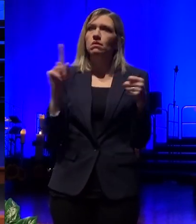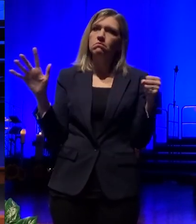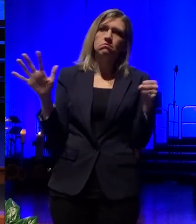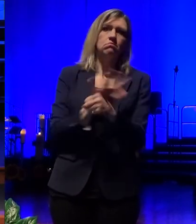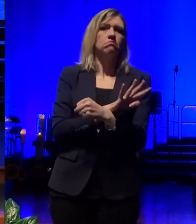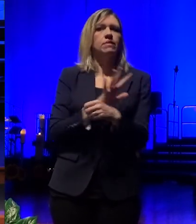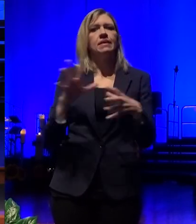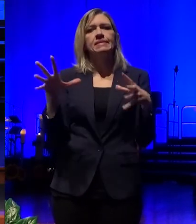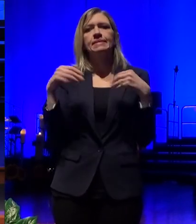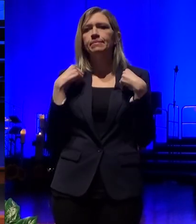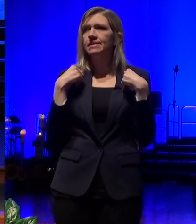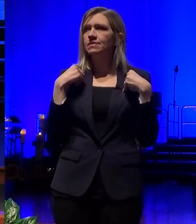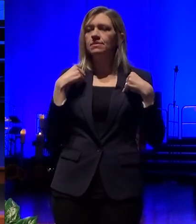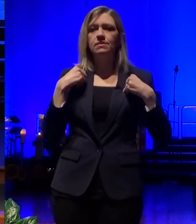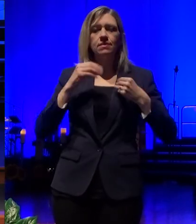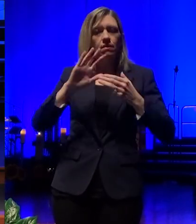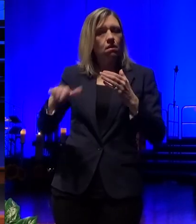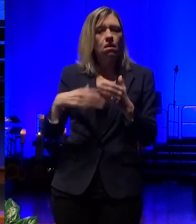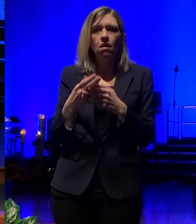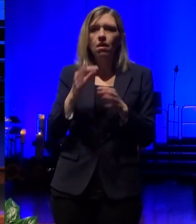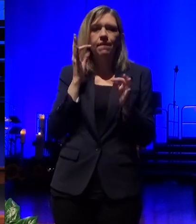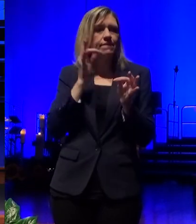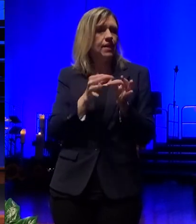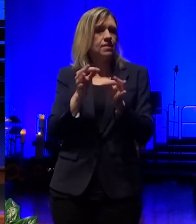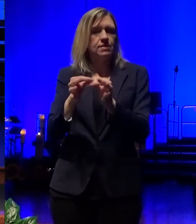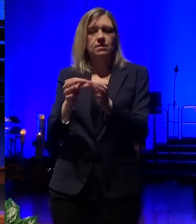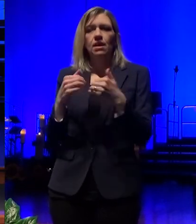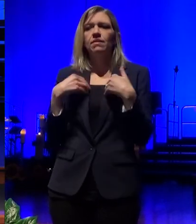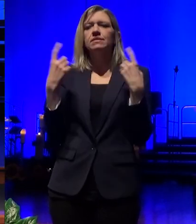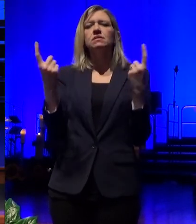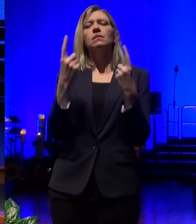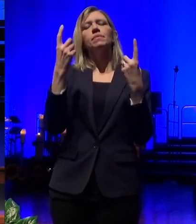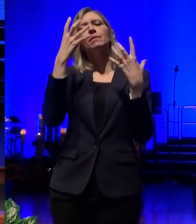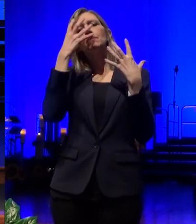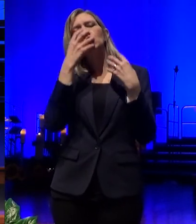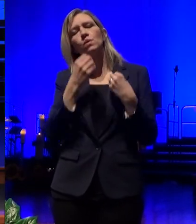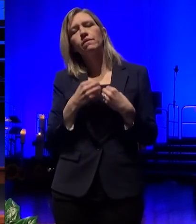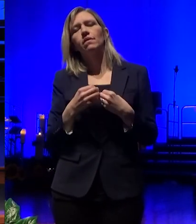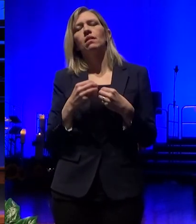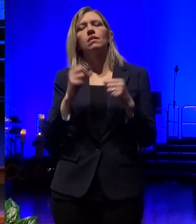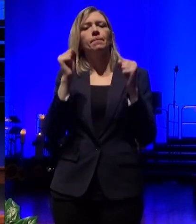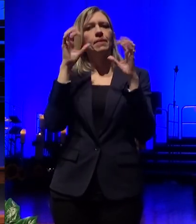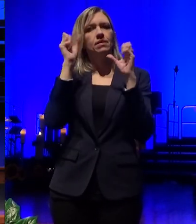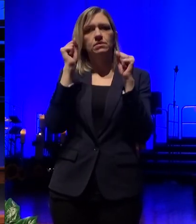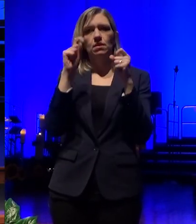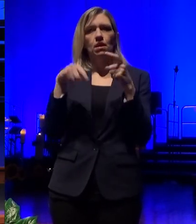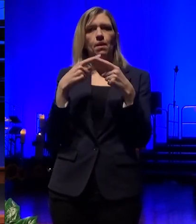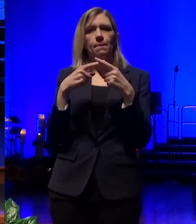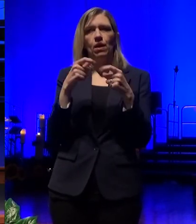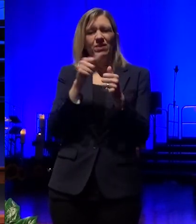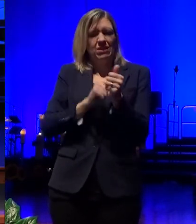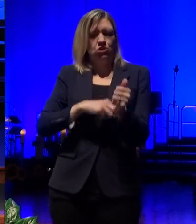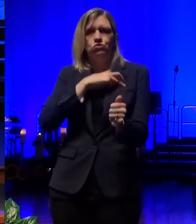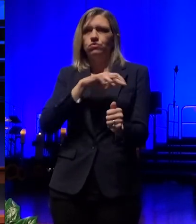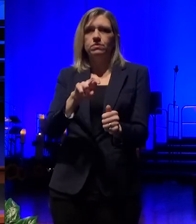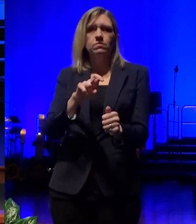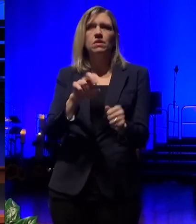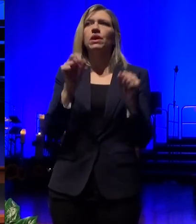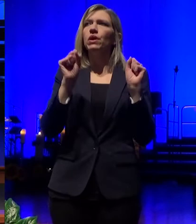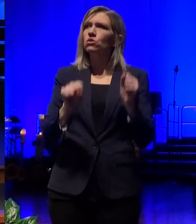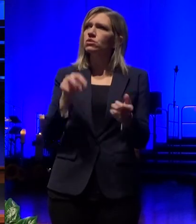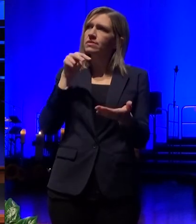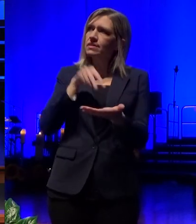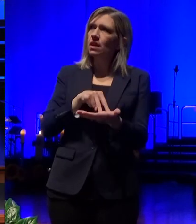absolute acceptance that all faiths have something beautiful and amazing about them, that I could